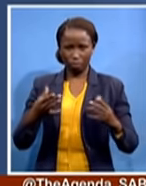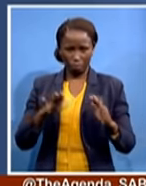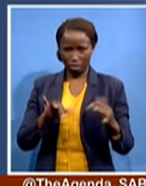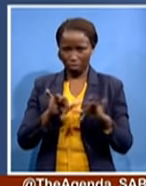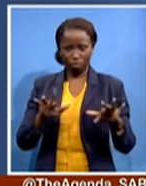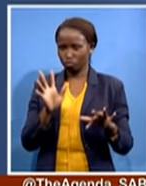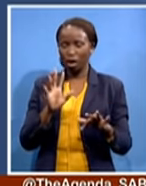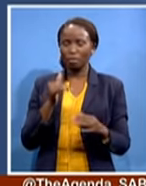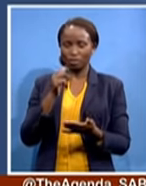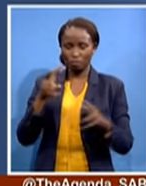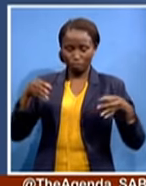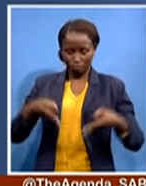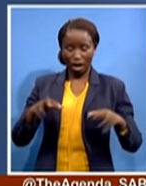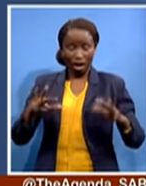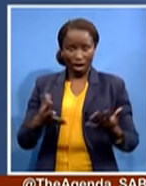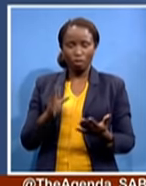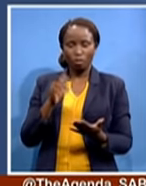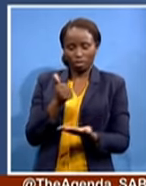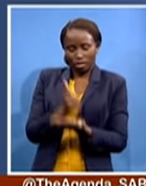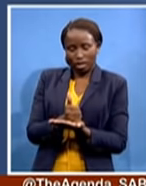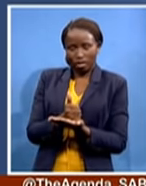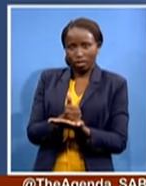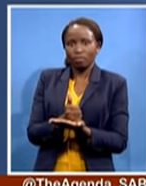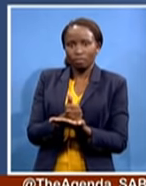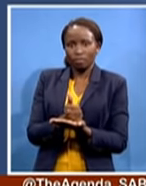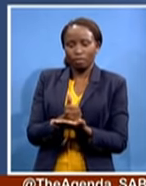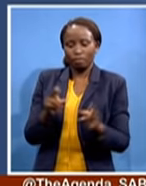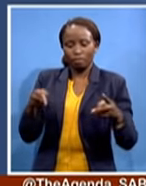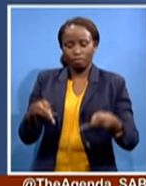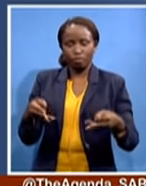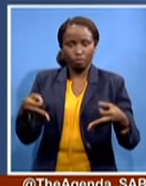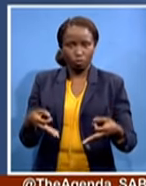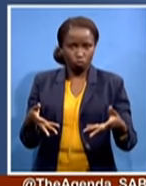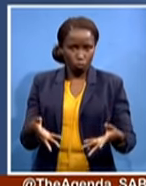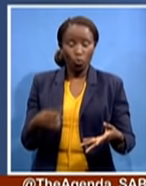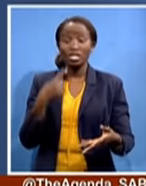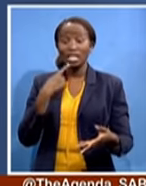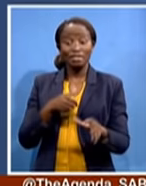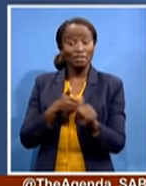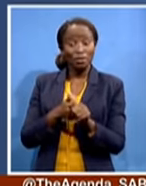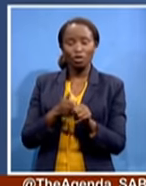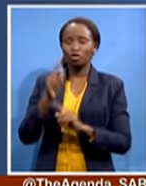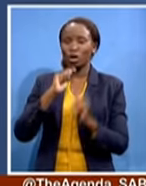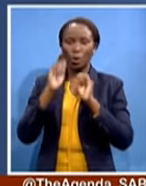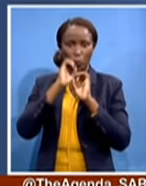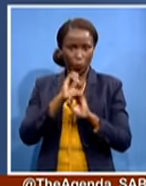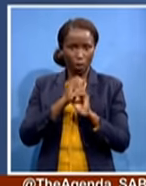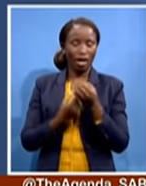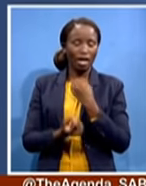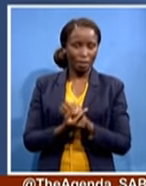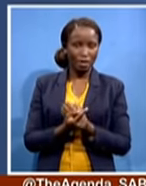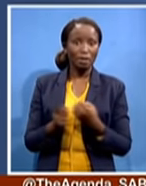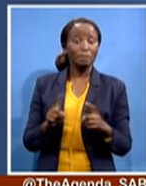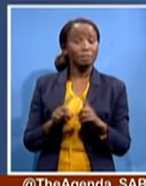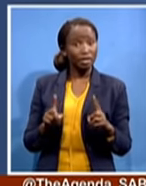that this is not in line with the tradition, but the previous and old traditions,